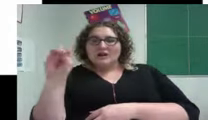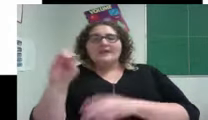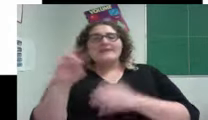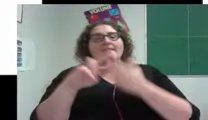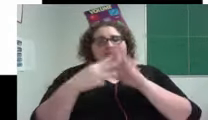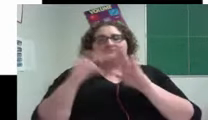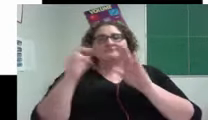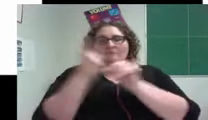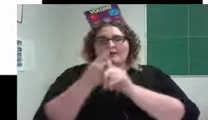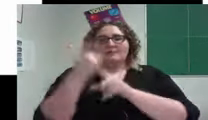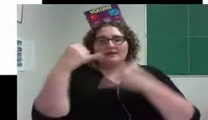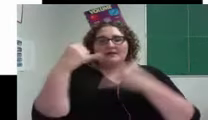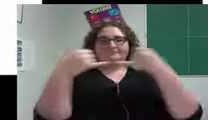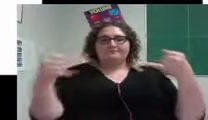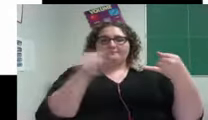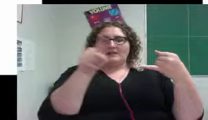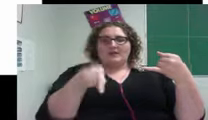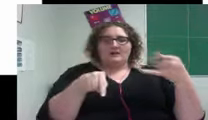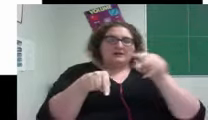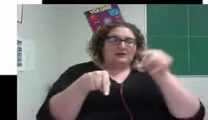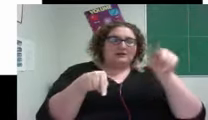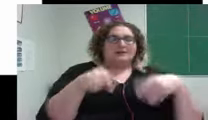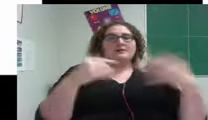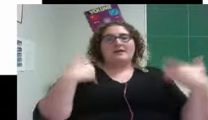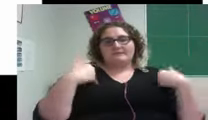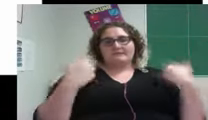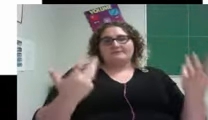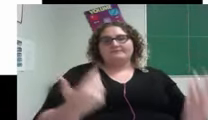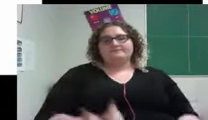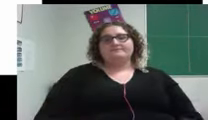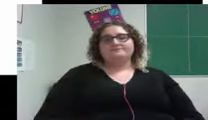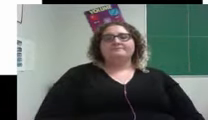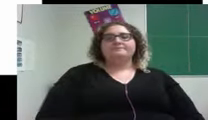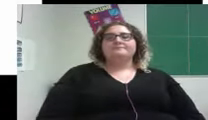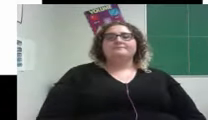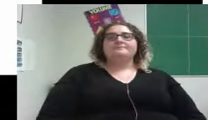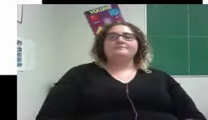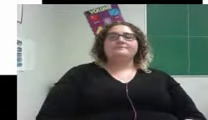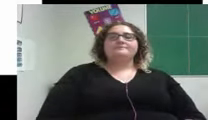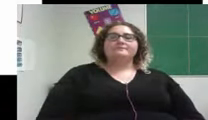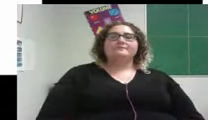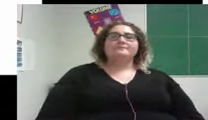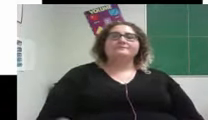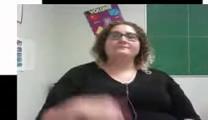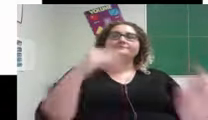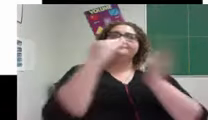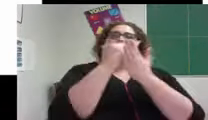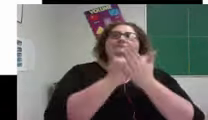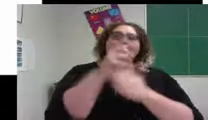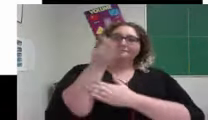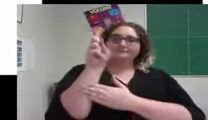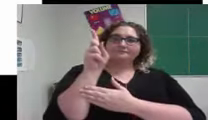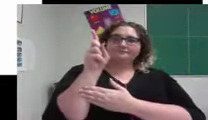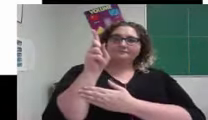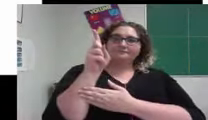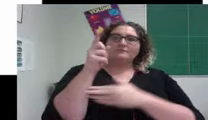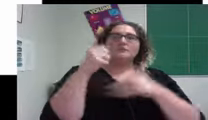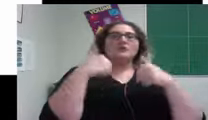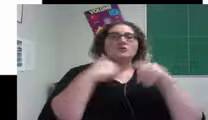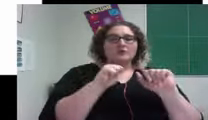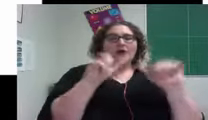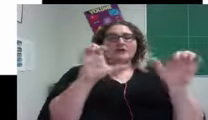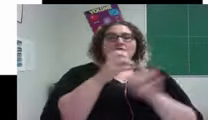Okay, lesson check. Try to complete these questions before you come to class, and then we'll go over them in class together.